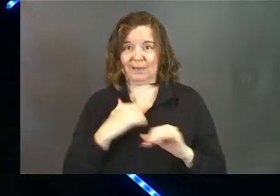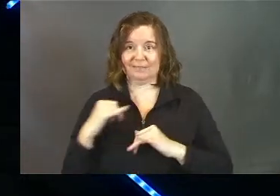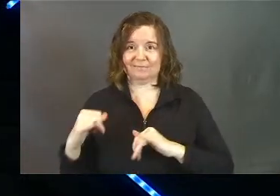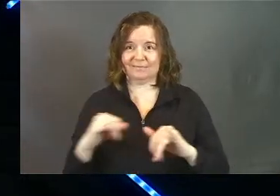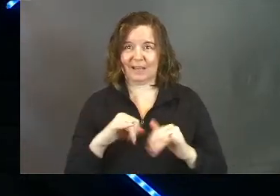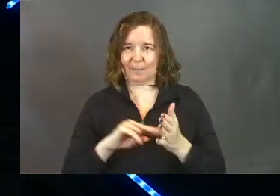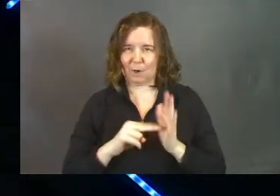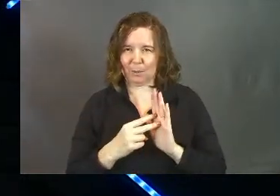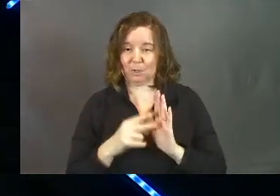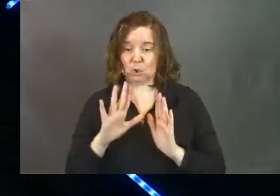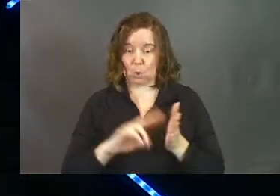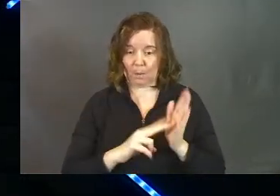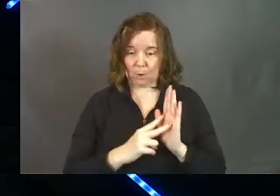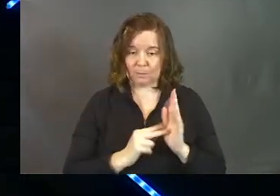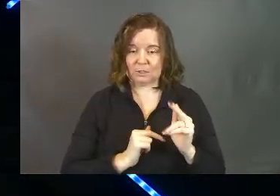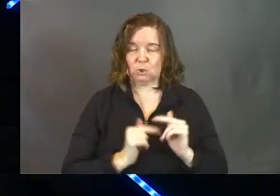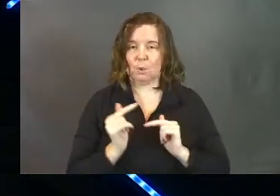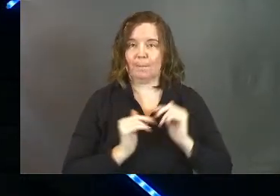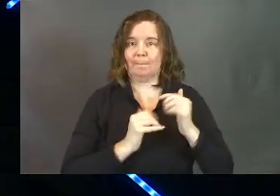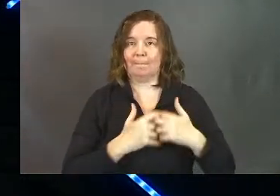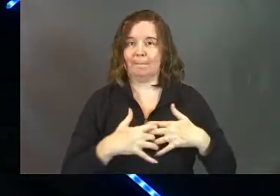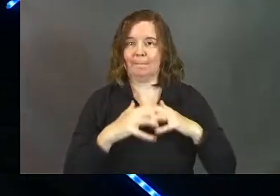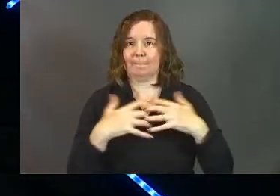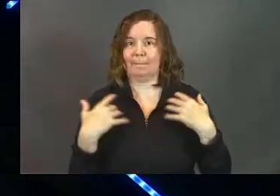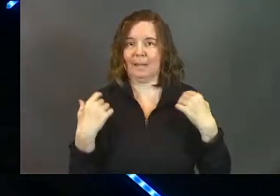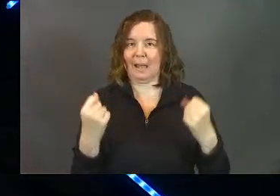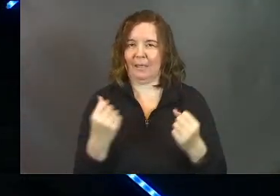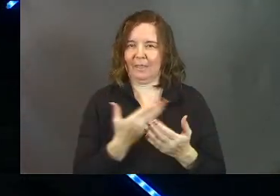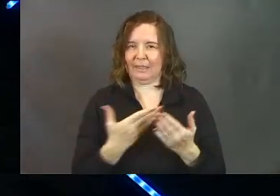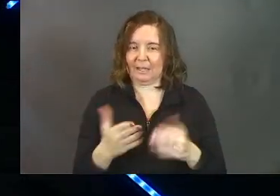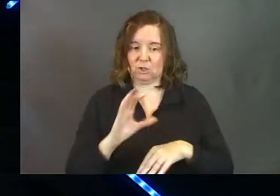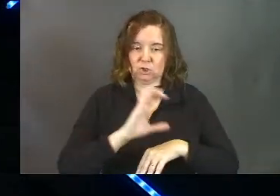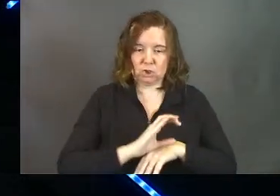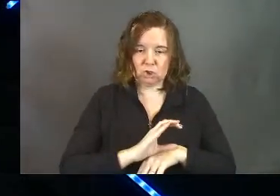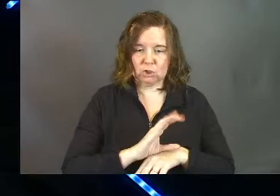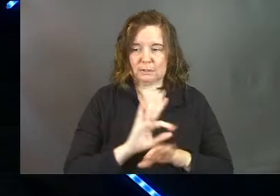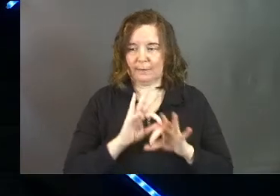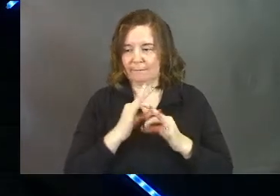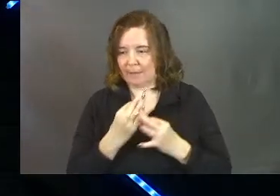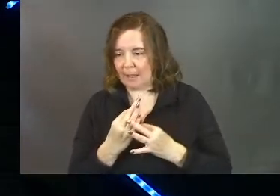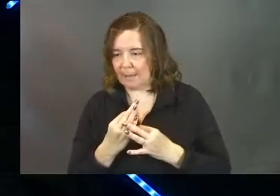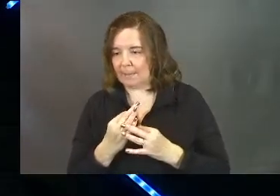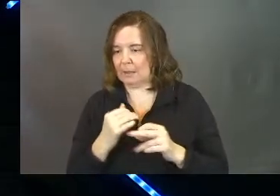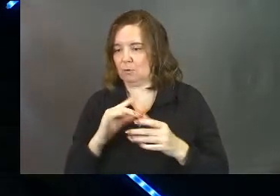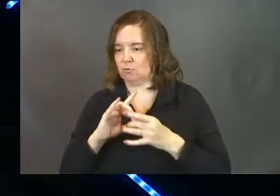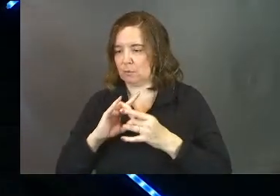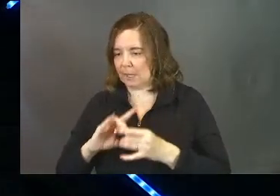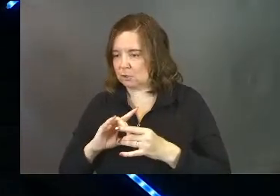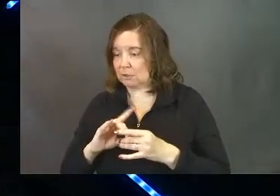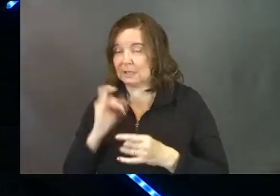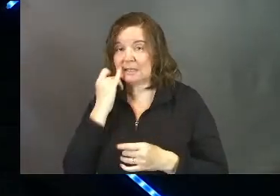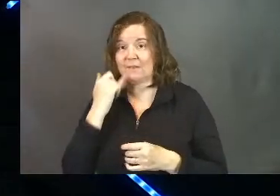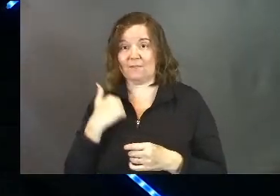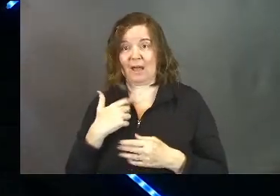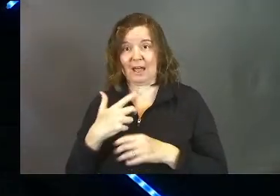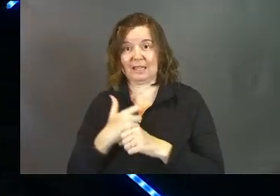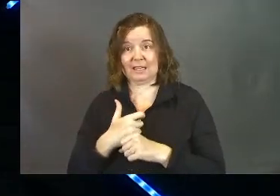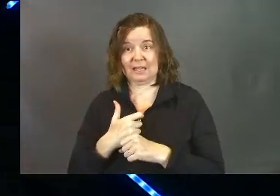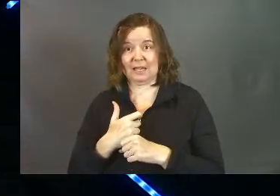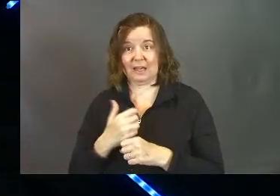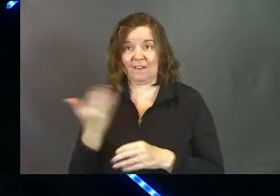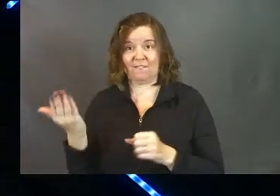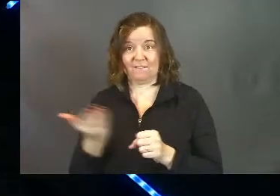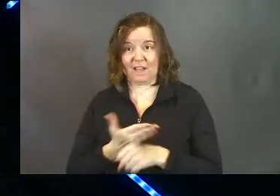purpose of going, your purpose is to build healthy things, build church, build family, build relationships. If I get